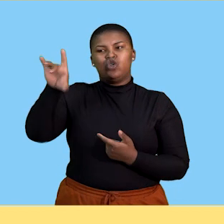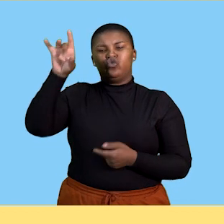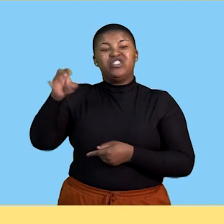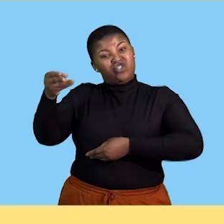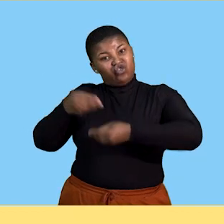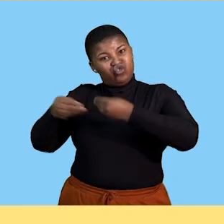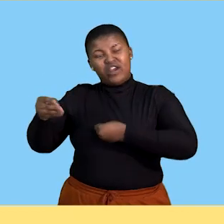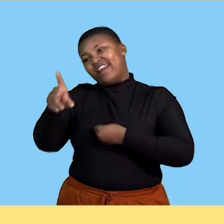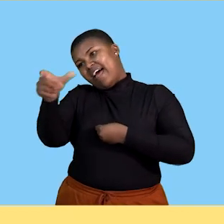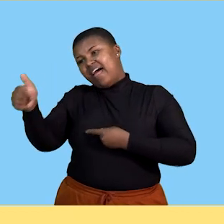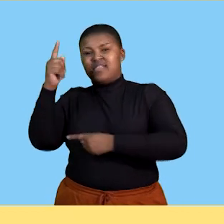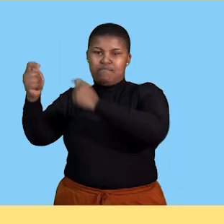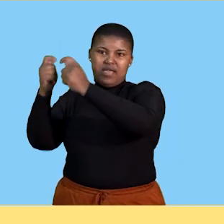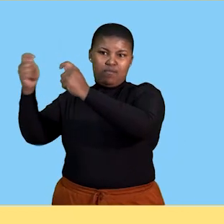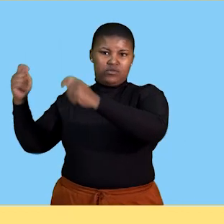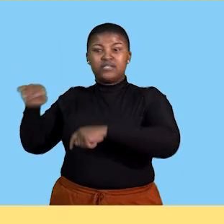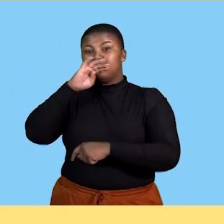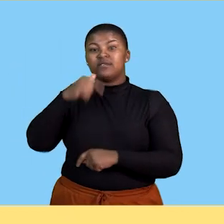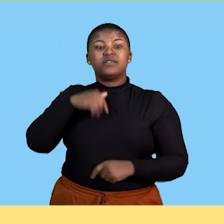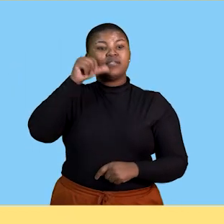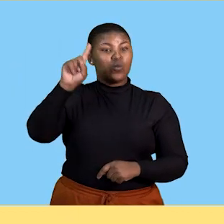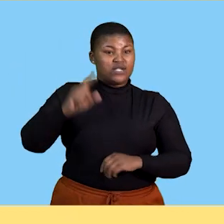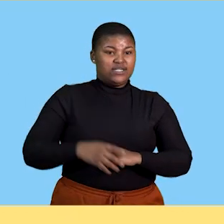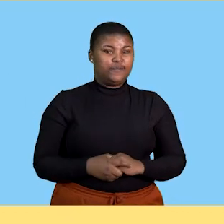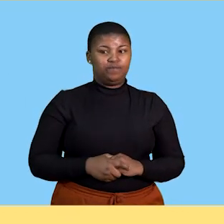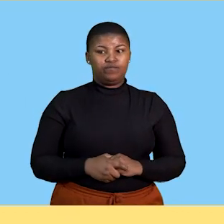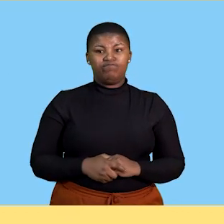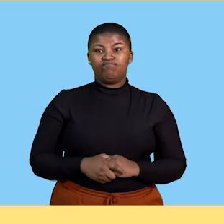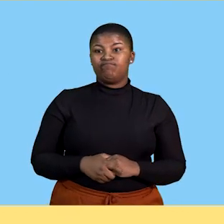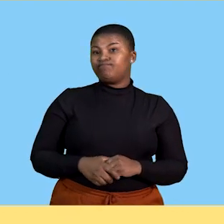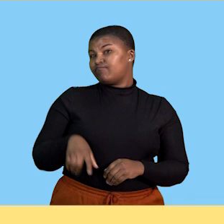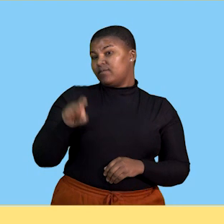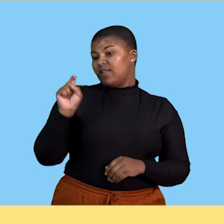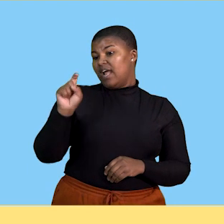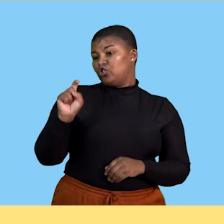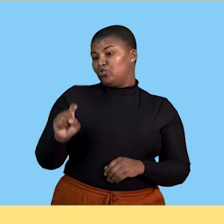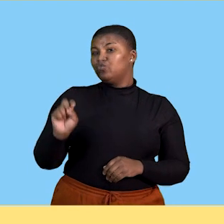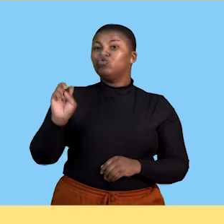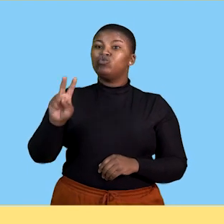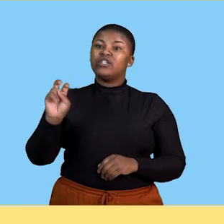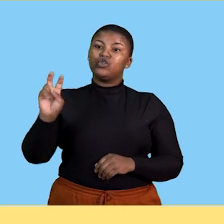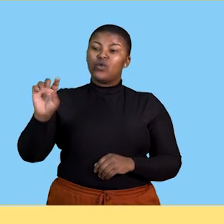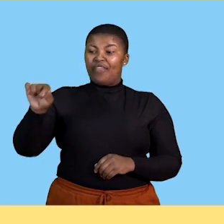other payables. So I'll come here, then I'll say S2,